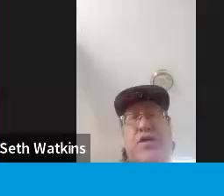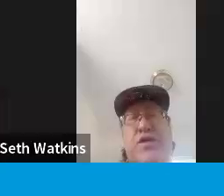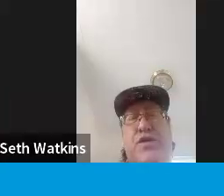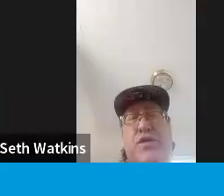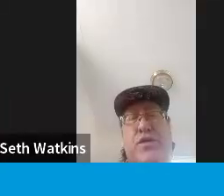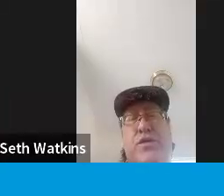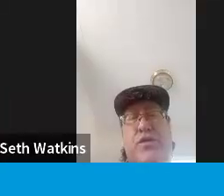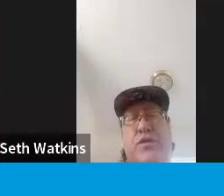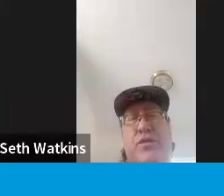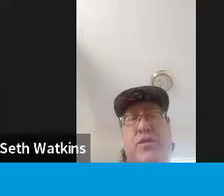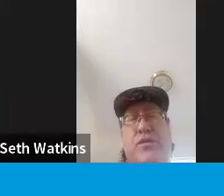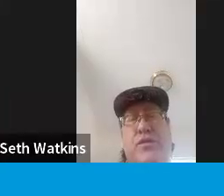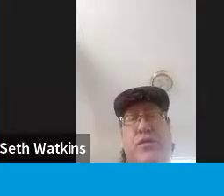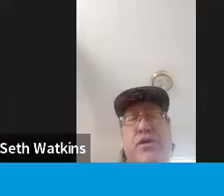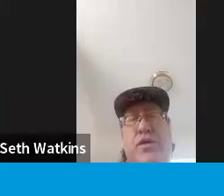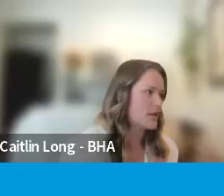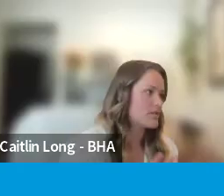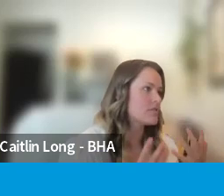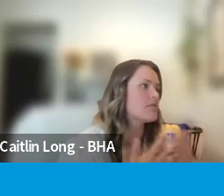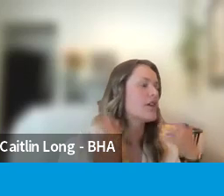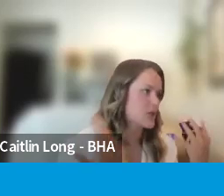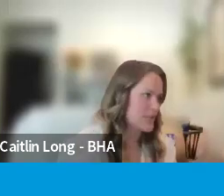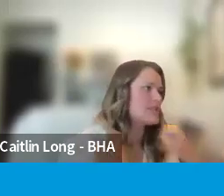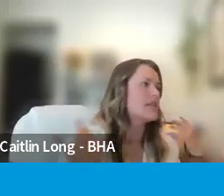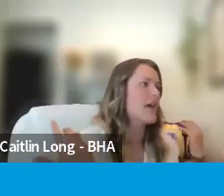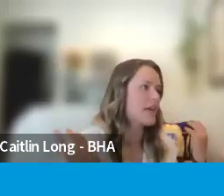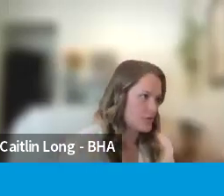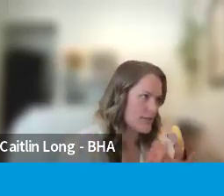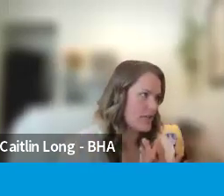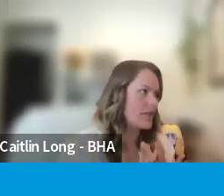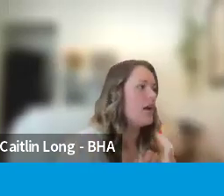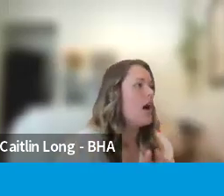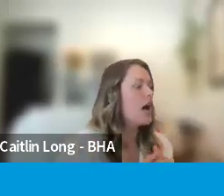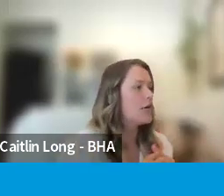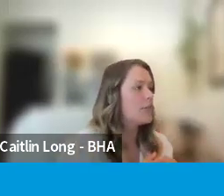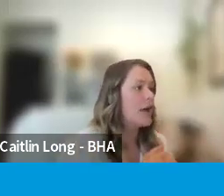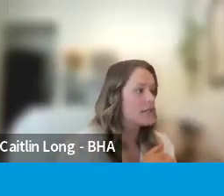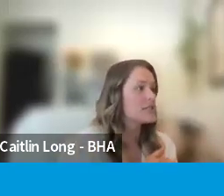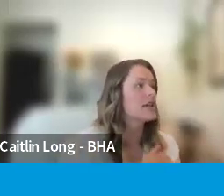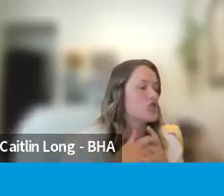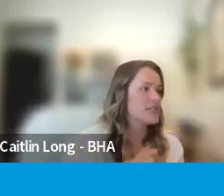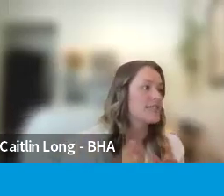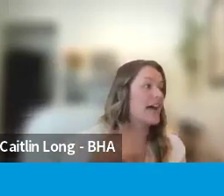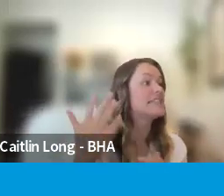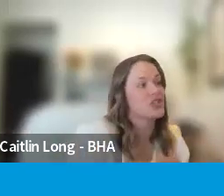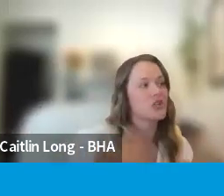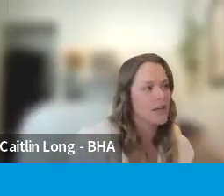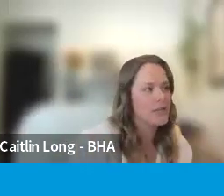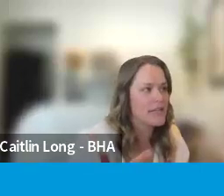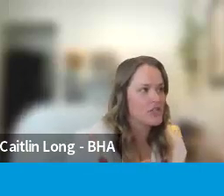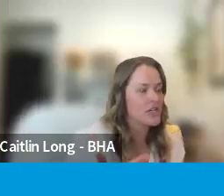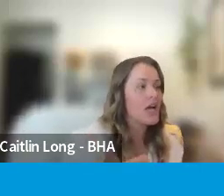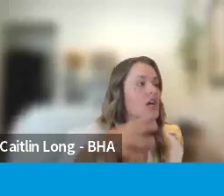Because obviously these whole conversations, we want that transparency, that inclusivity, but it's just that